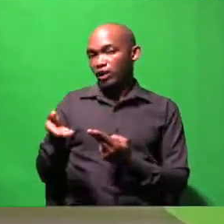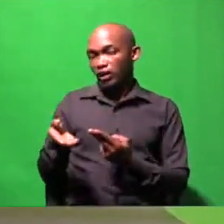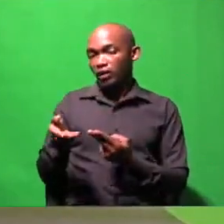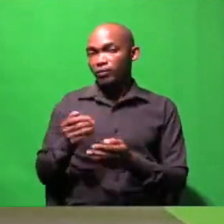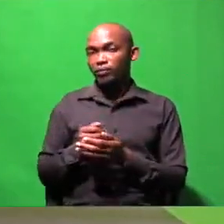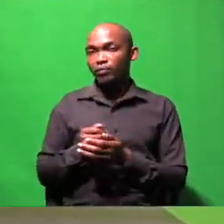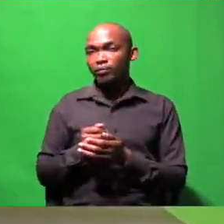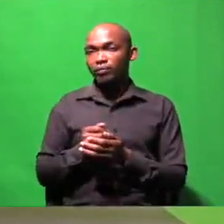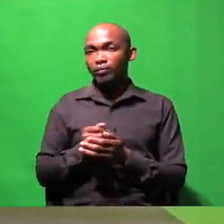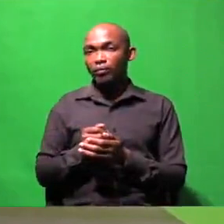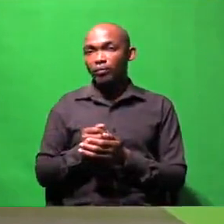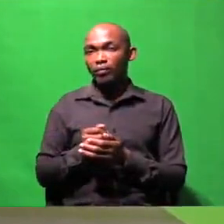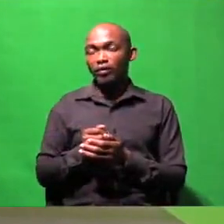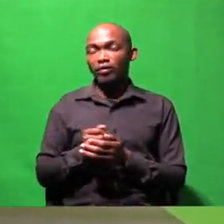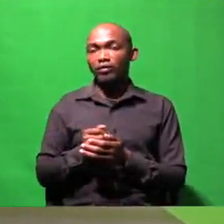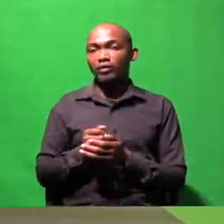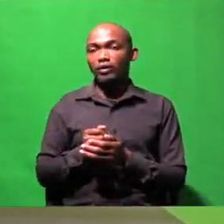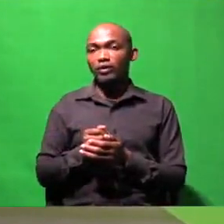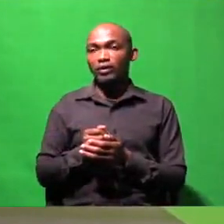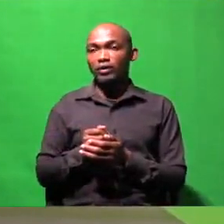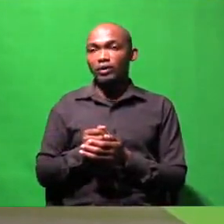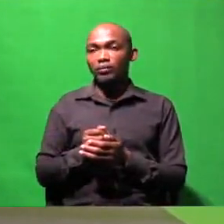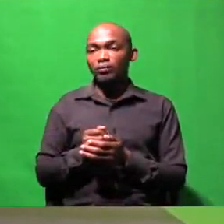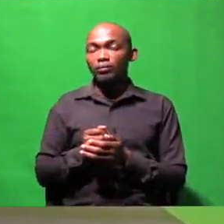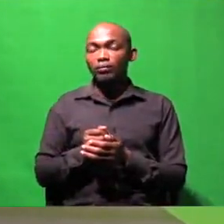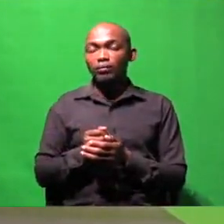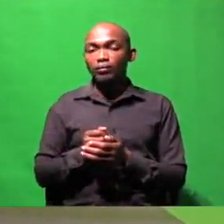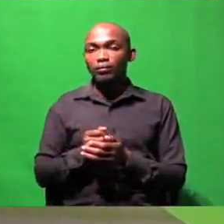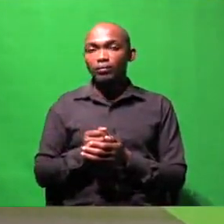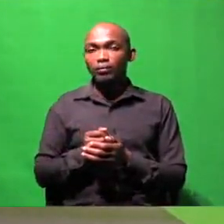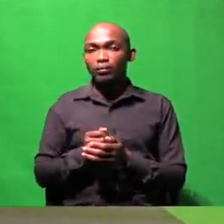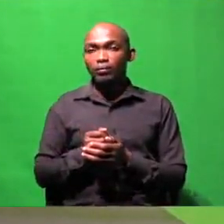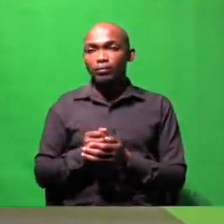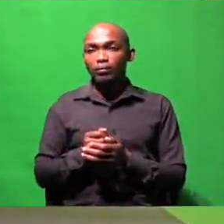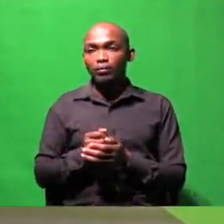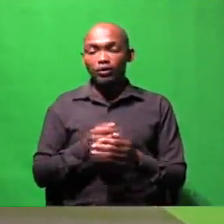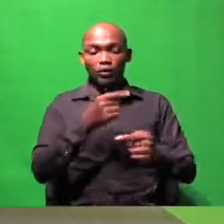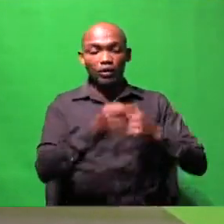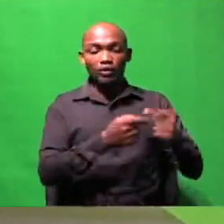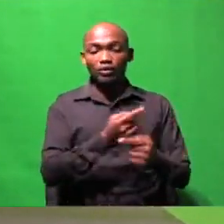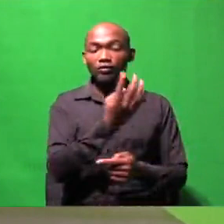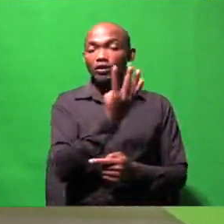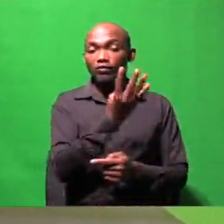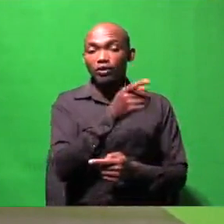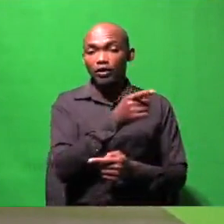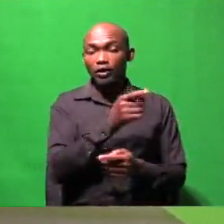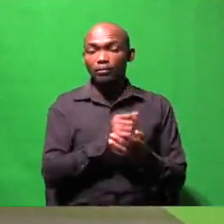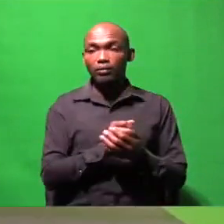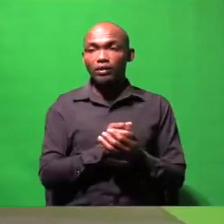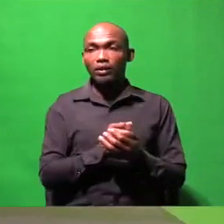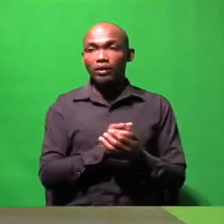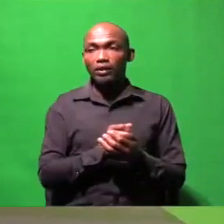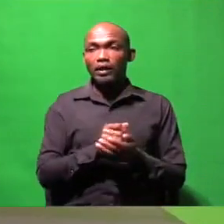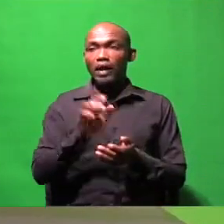directly target to this postulate of Dalton. In continuation, we have atom of one element